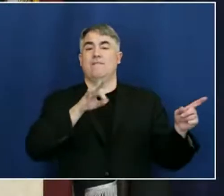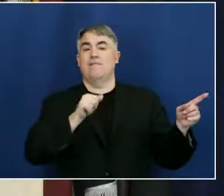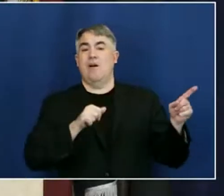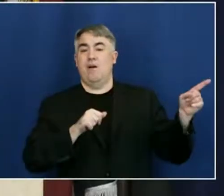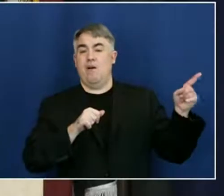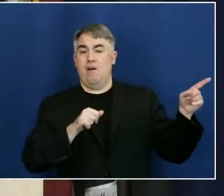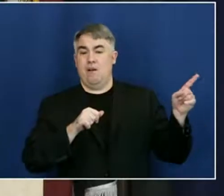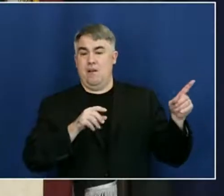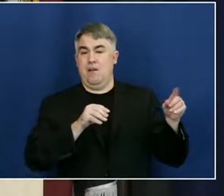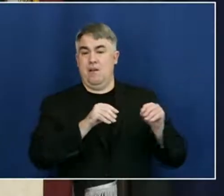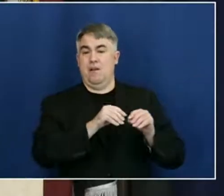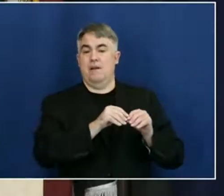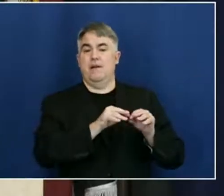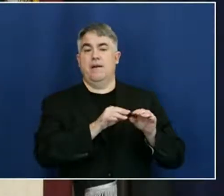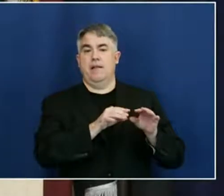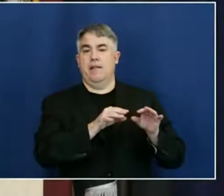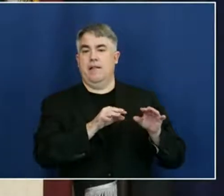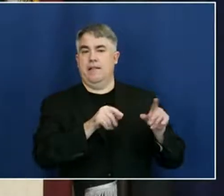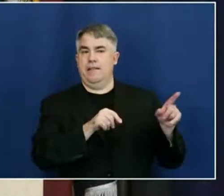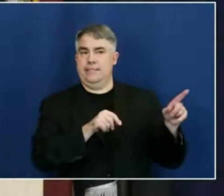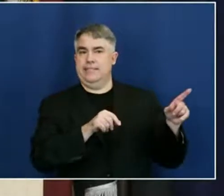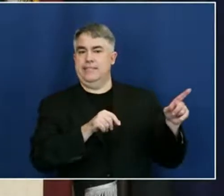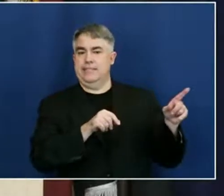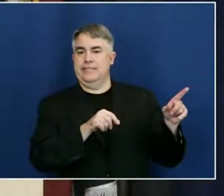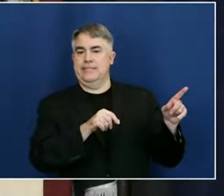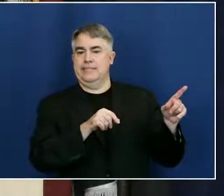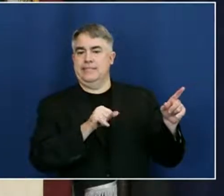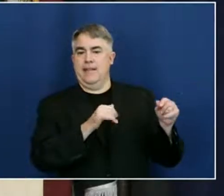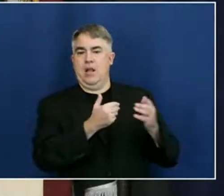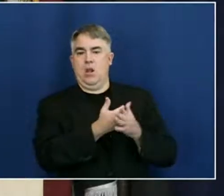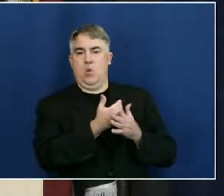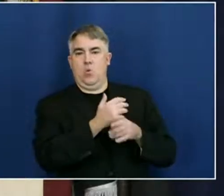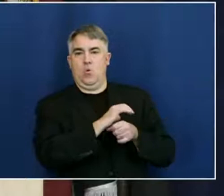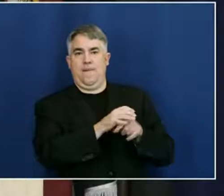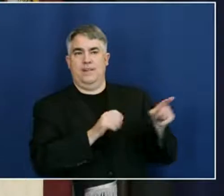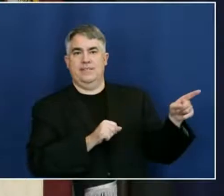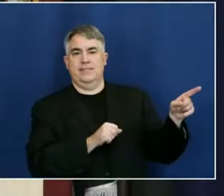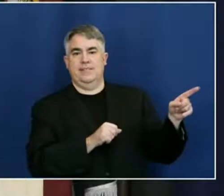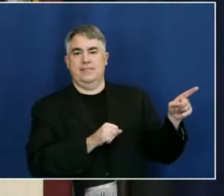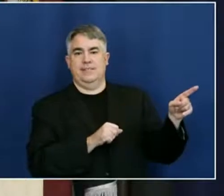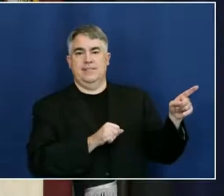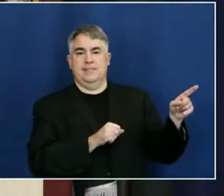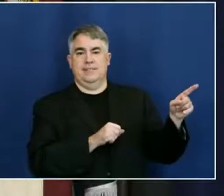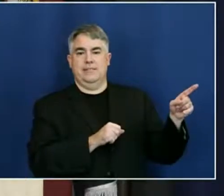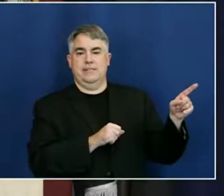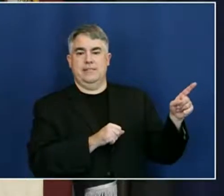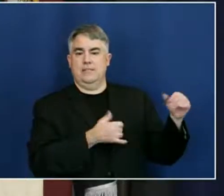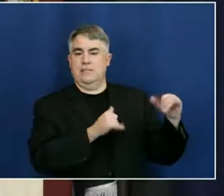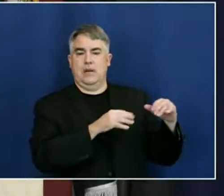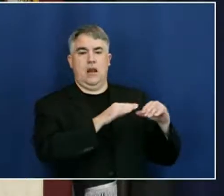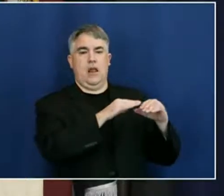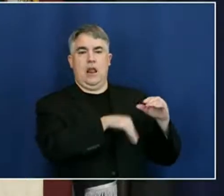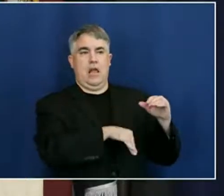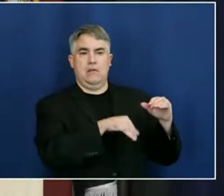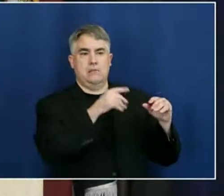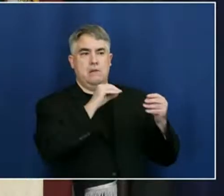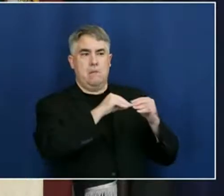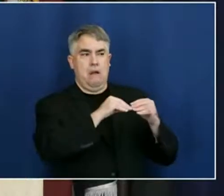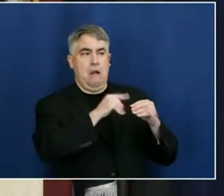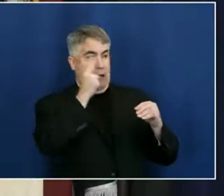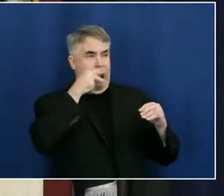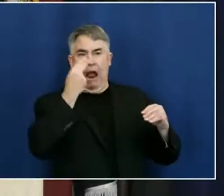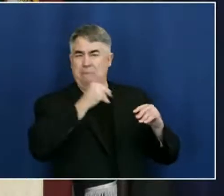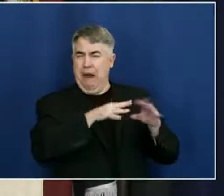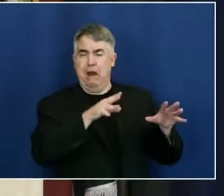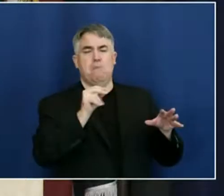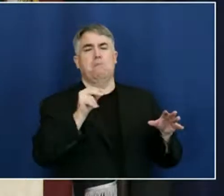are seeing a increase in cases there that is below that was seen in England, but is actually higher than